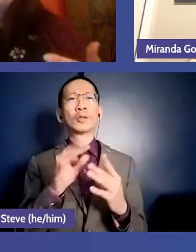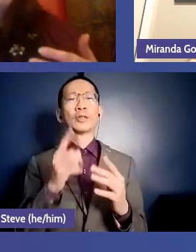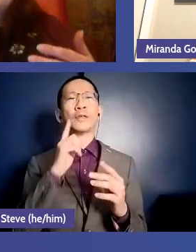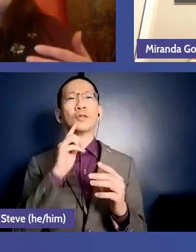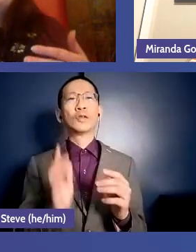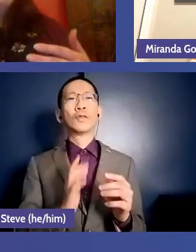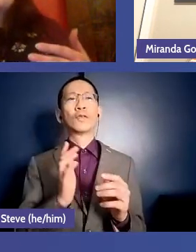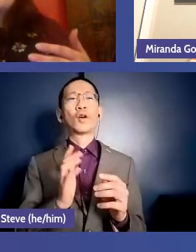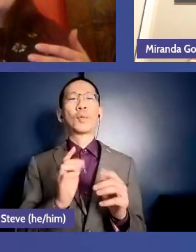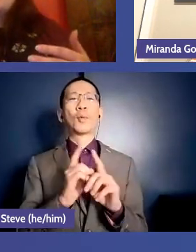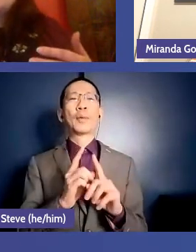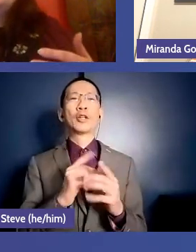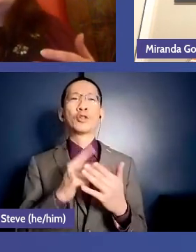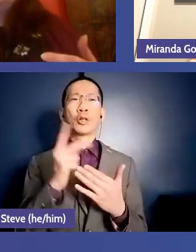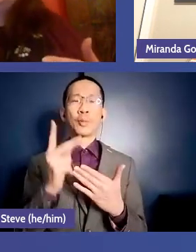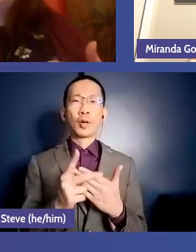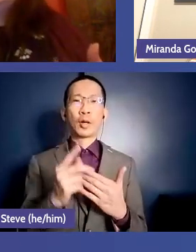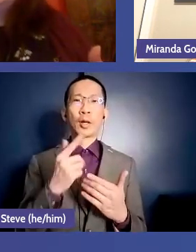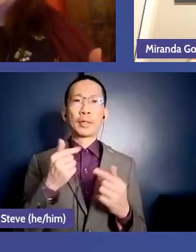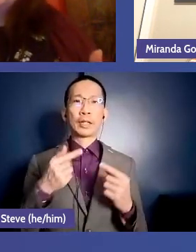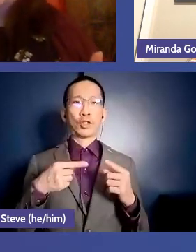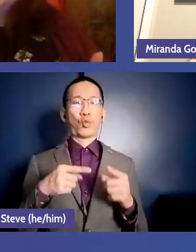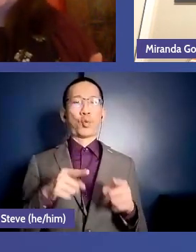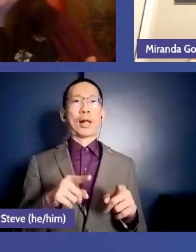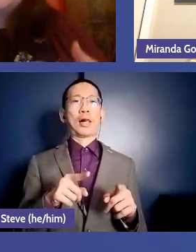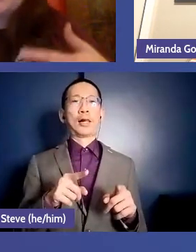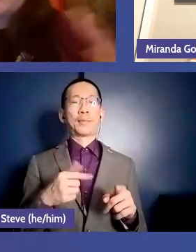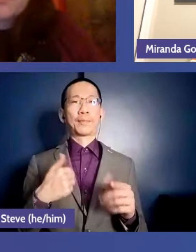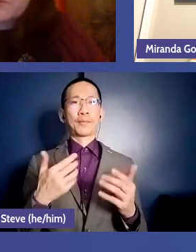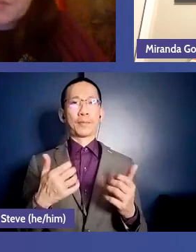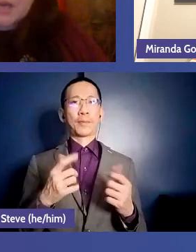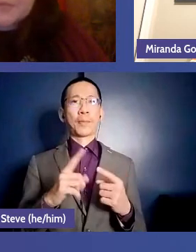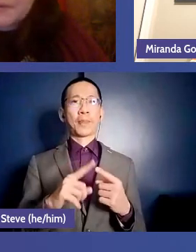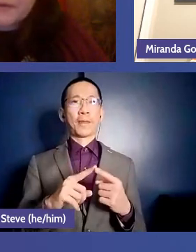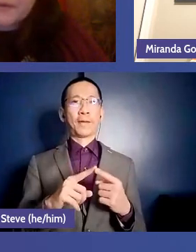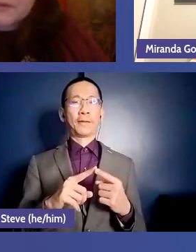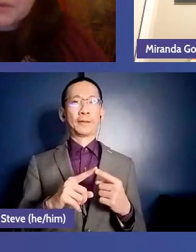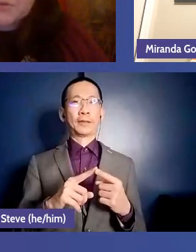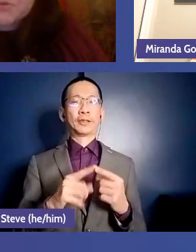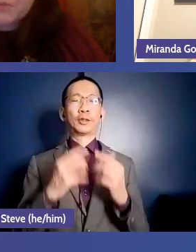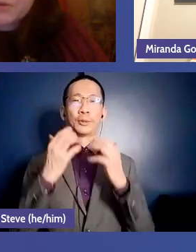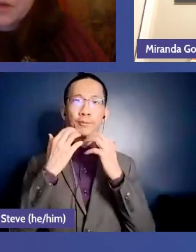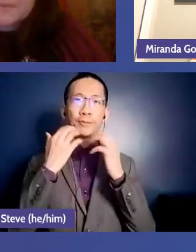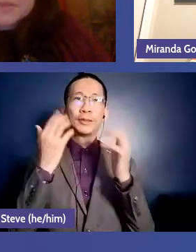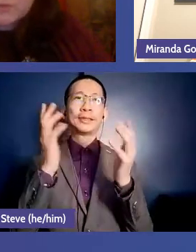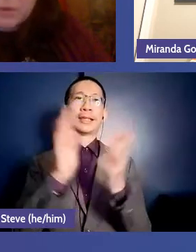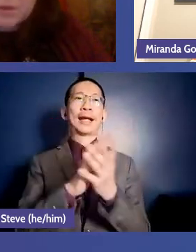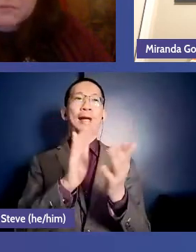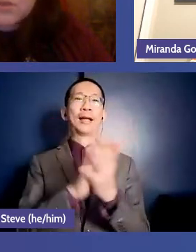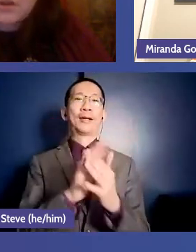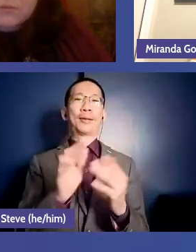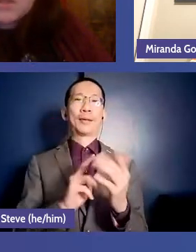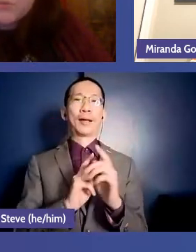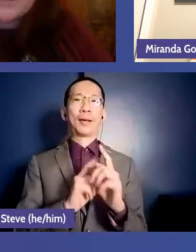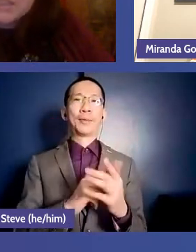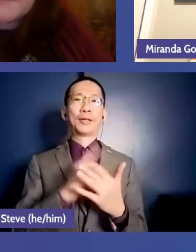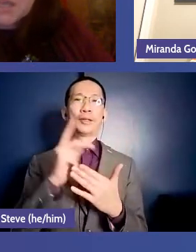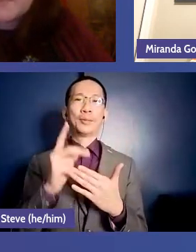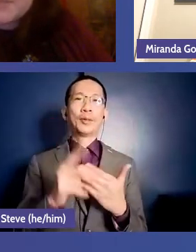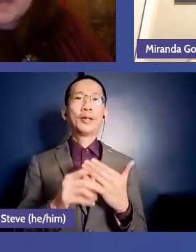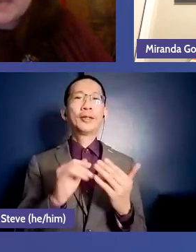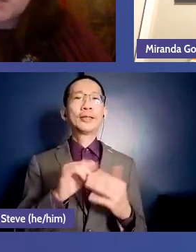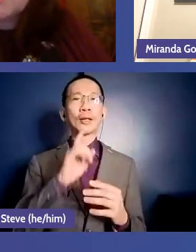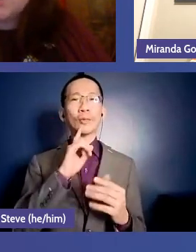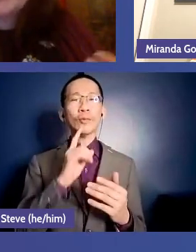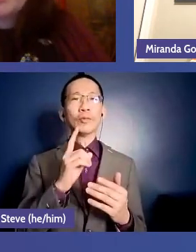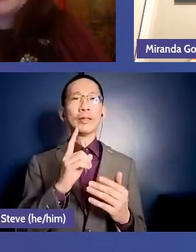Because while, you know, I want to kind of shout from the rooftops about the mentorship programs that we're, you know, really lifting